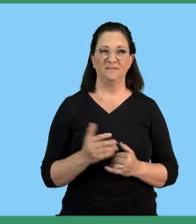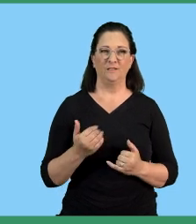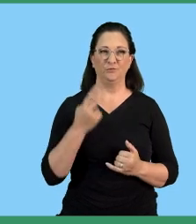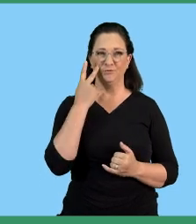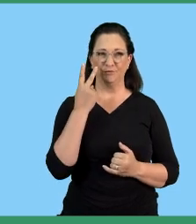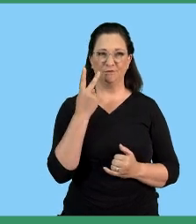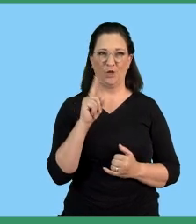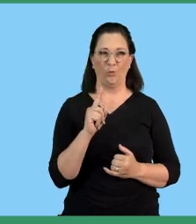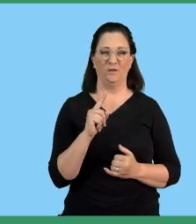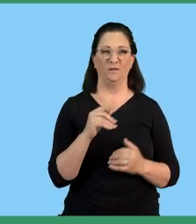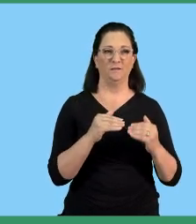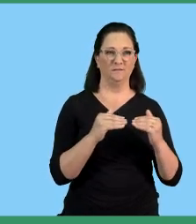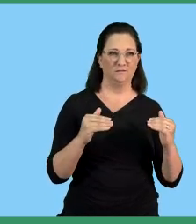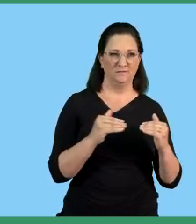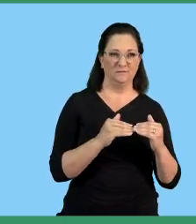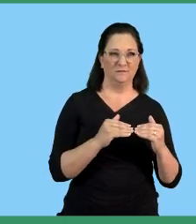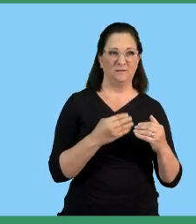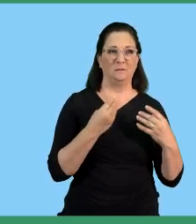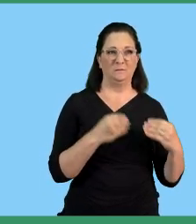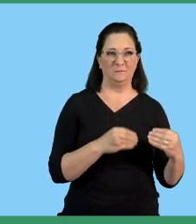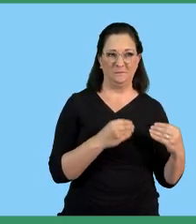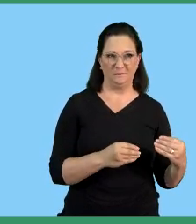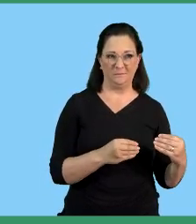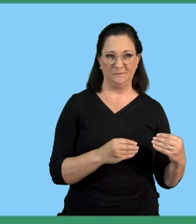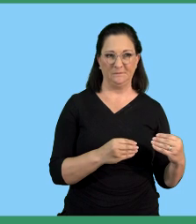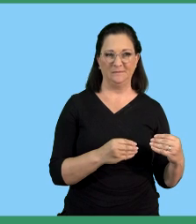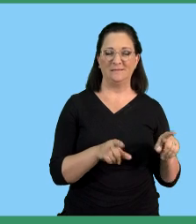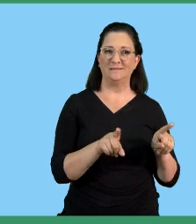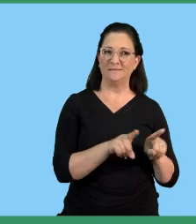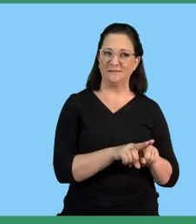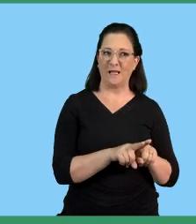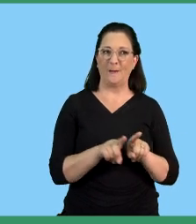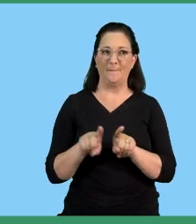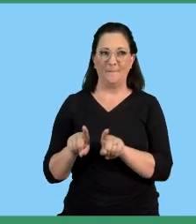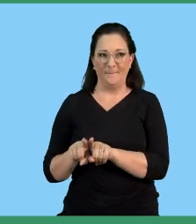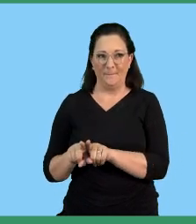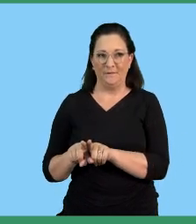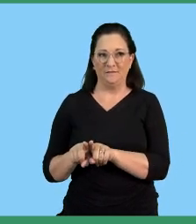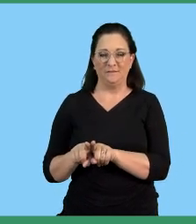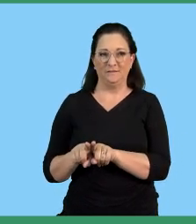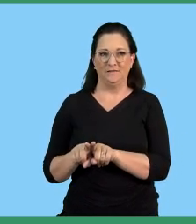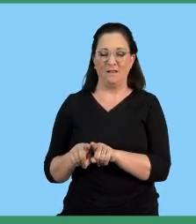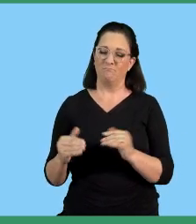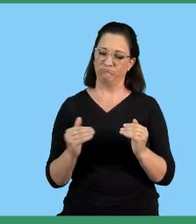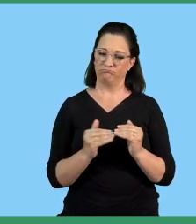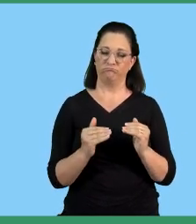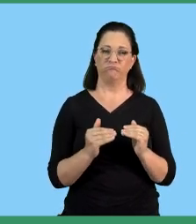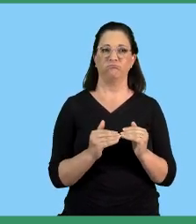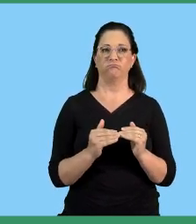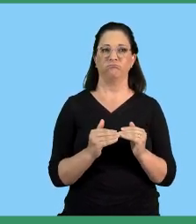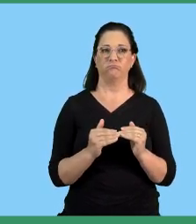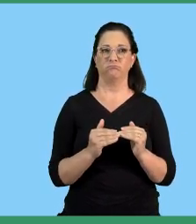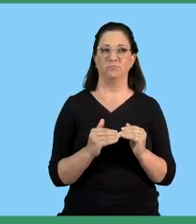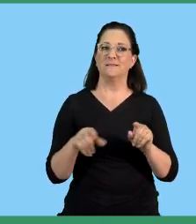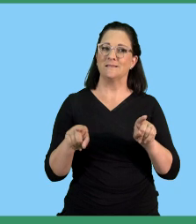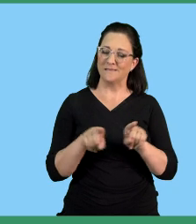strategy, as you can see the TPA, it says it involves businesses at the same level of production